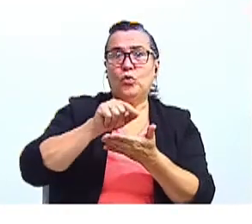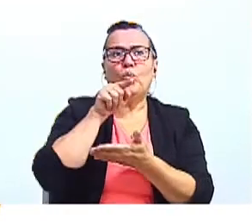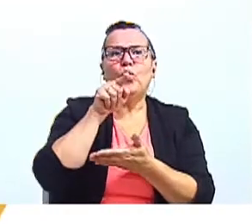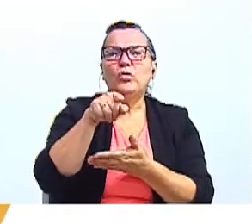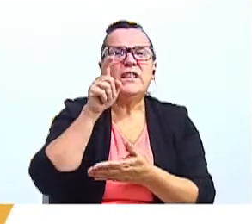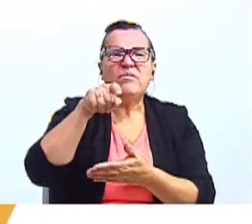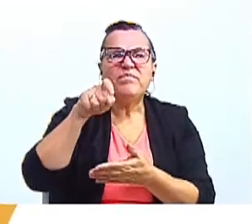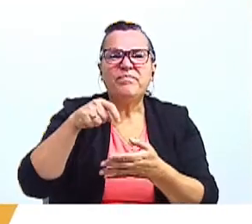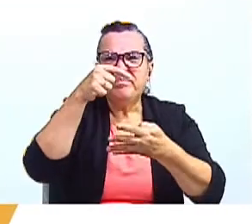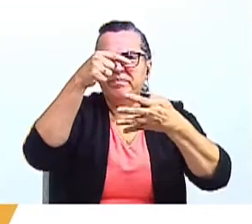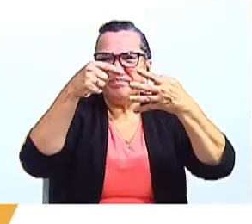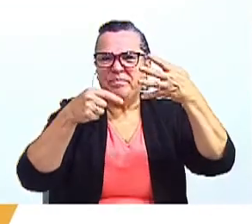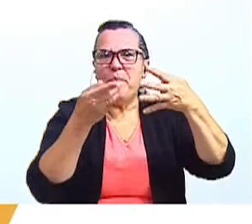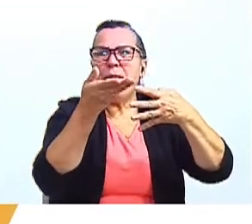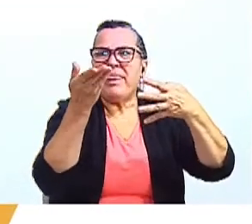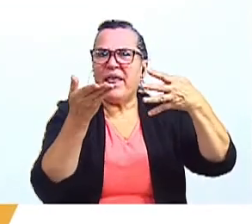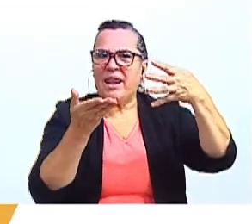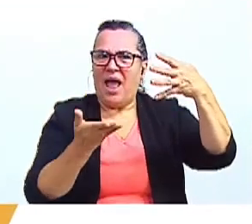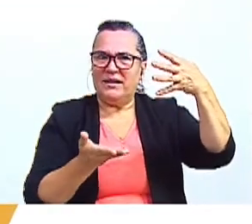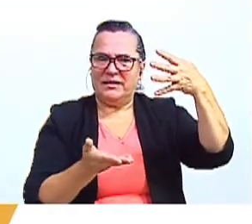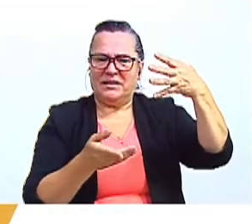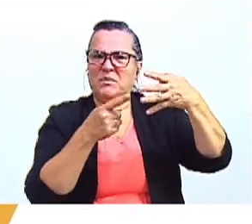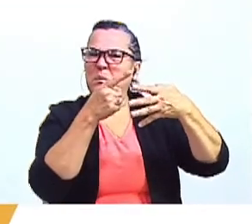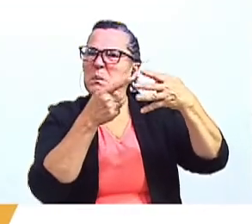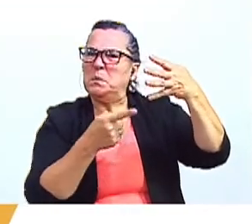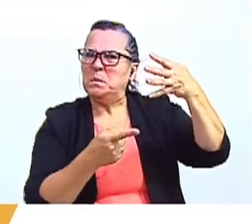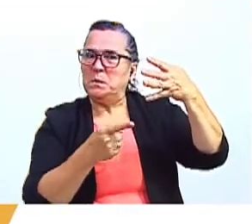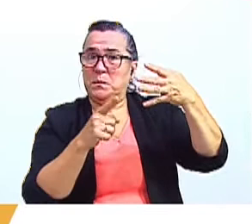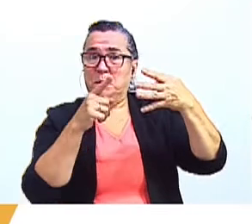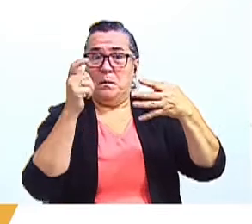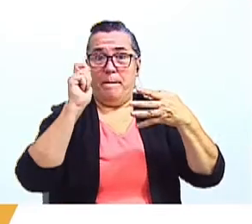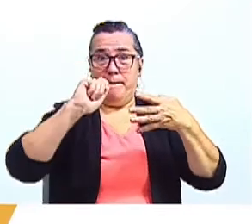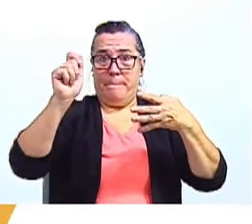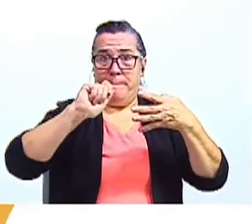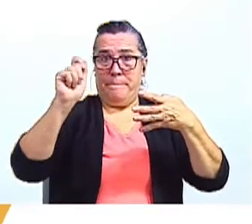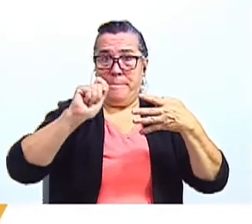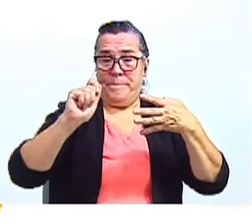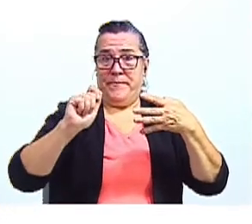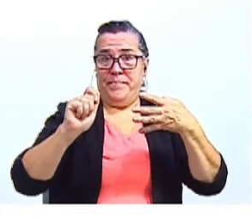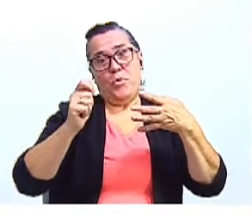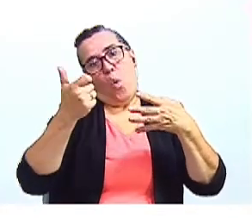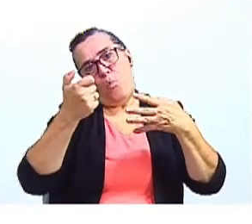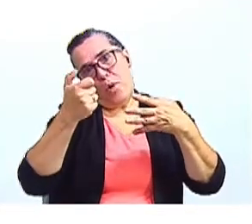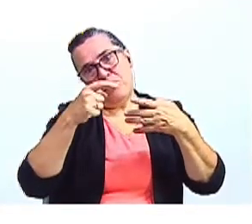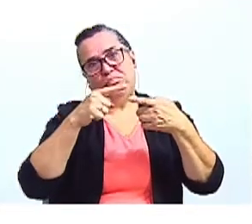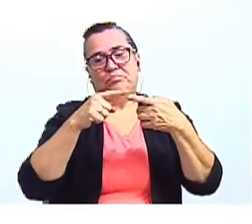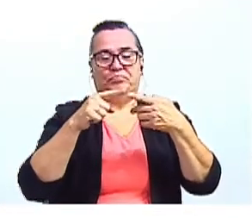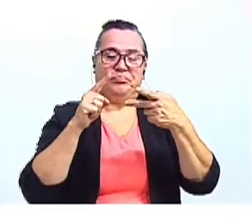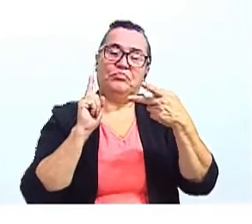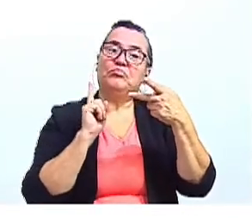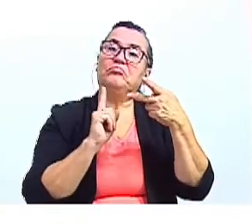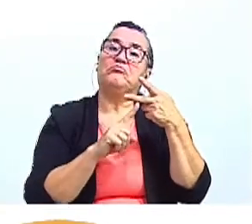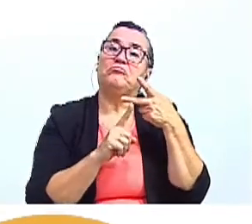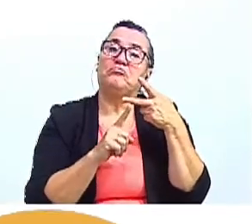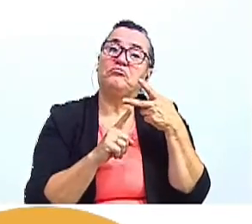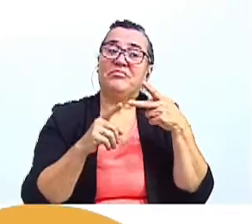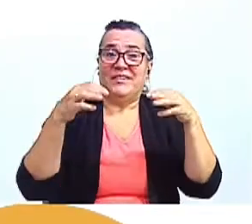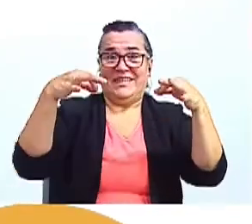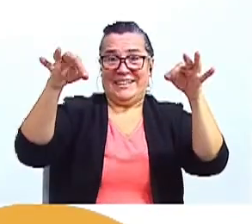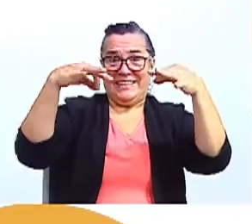need the following materials: a pencil or a pen,